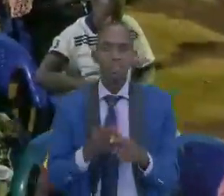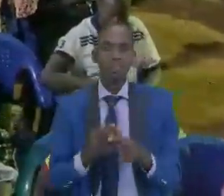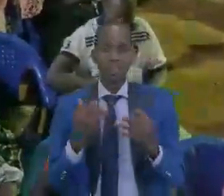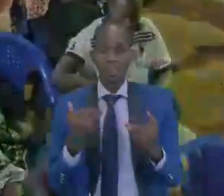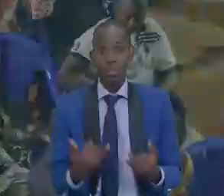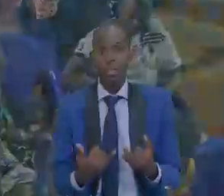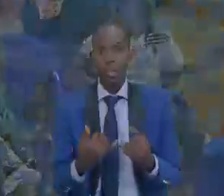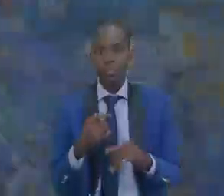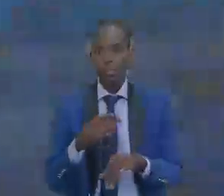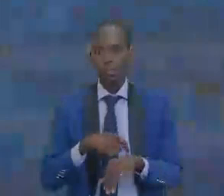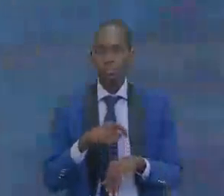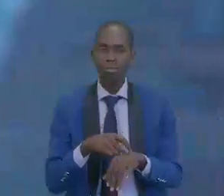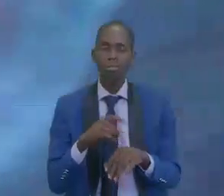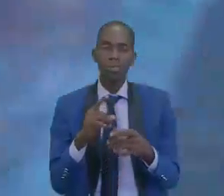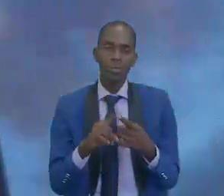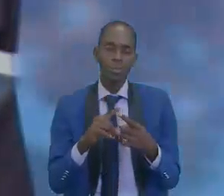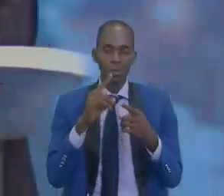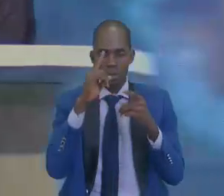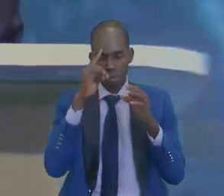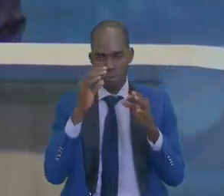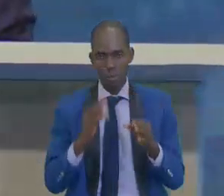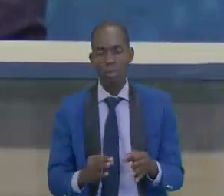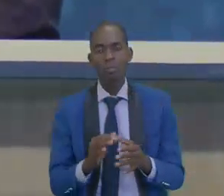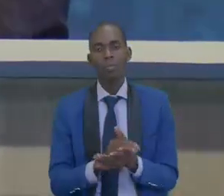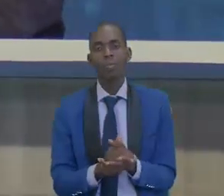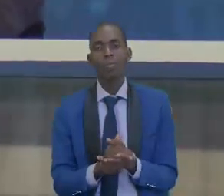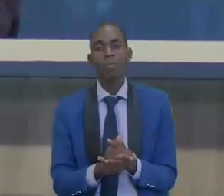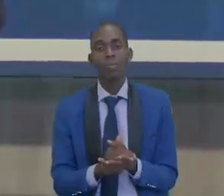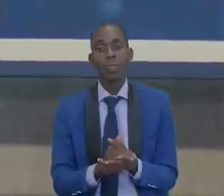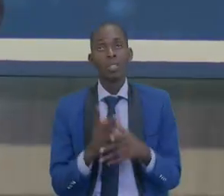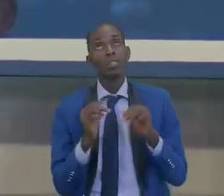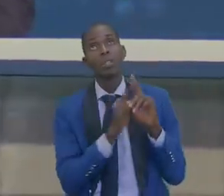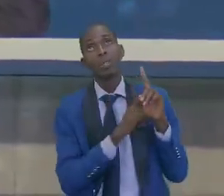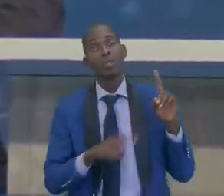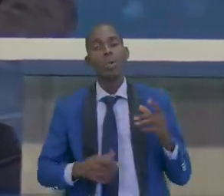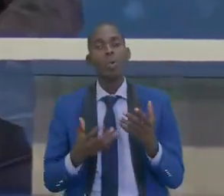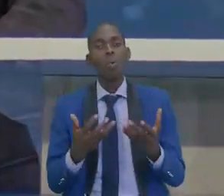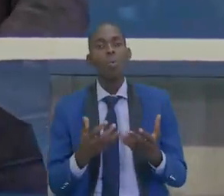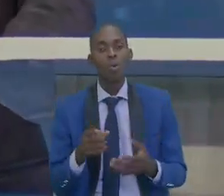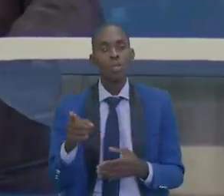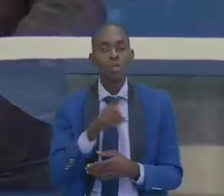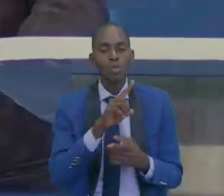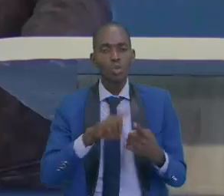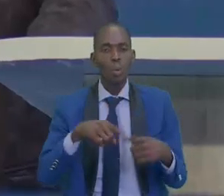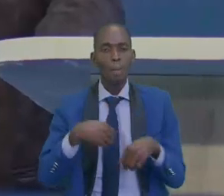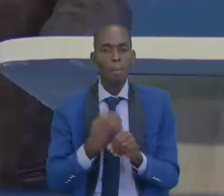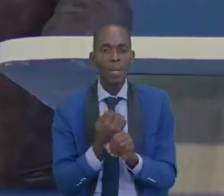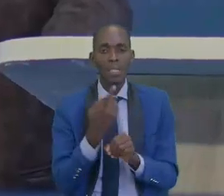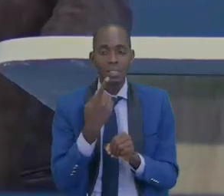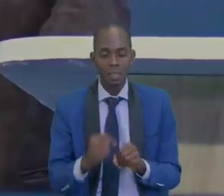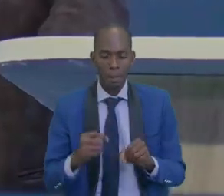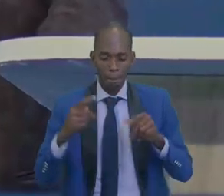and eyes closed. The Lord wants you to make the personal choice